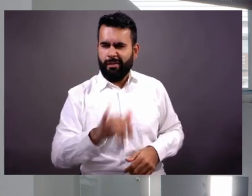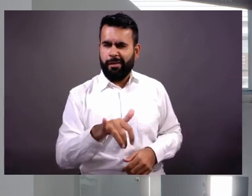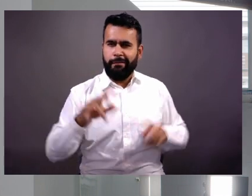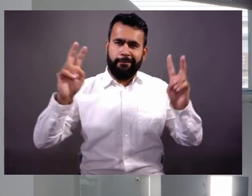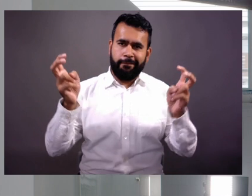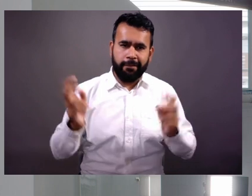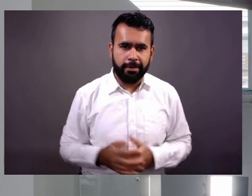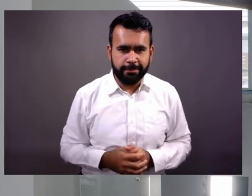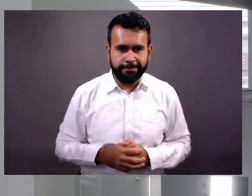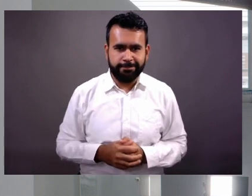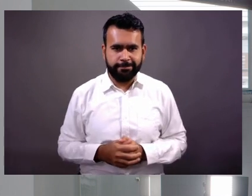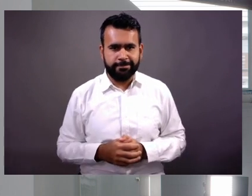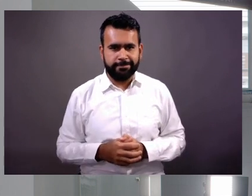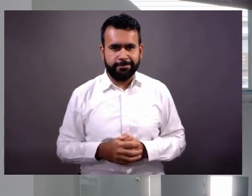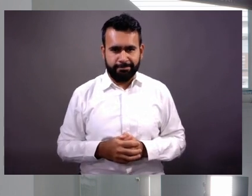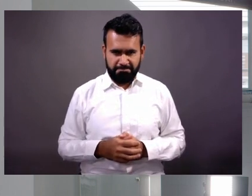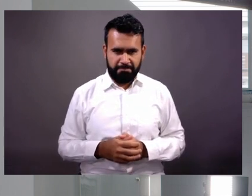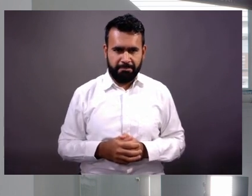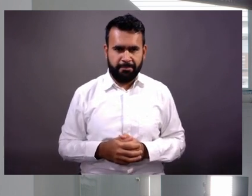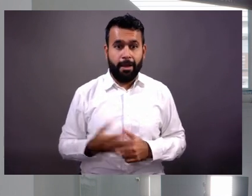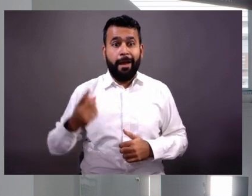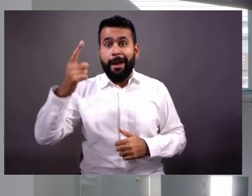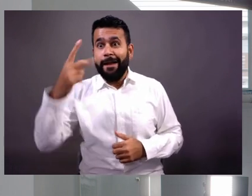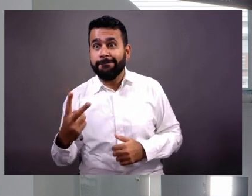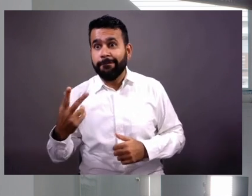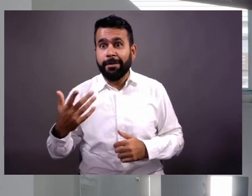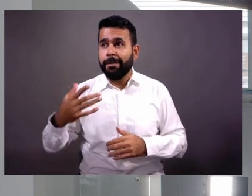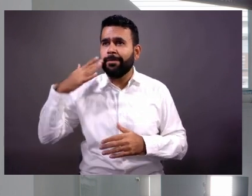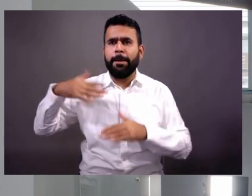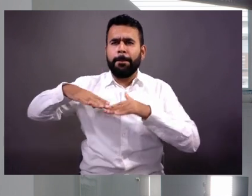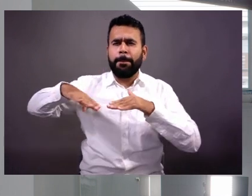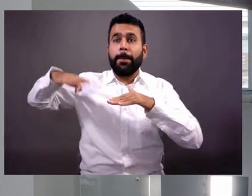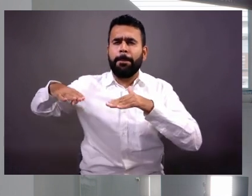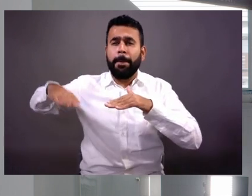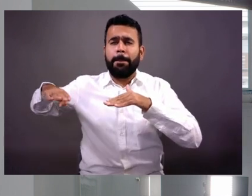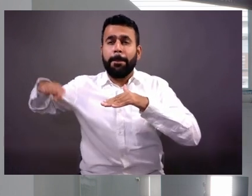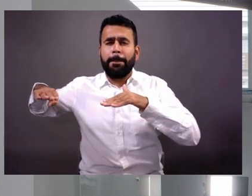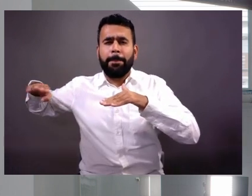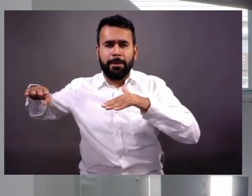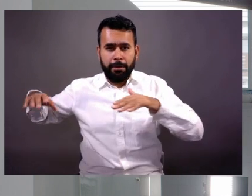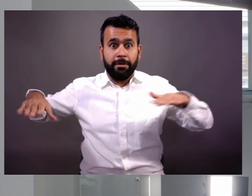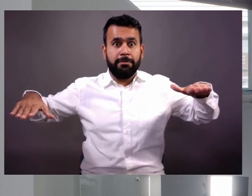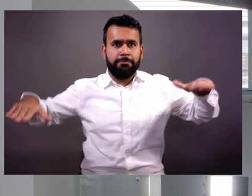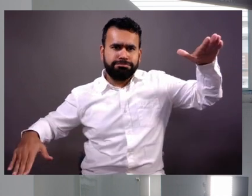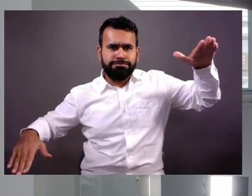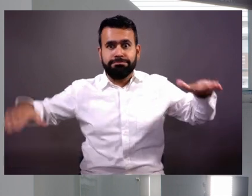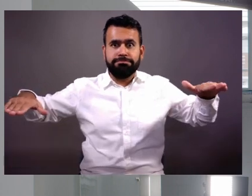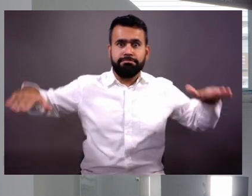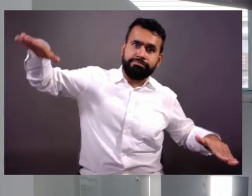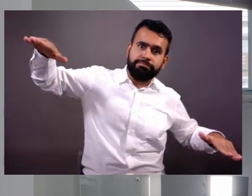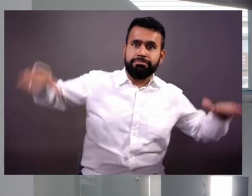you want to be clunky with this movement. So I'm going to go half tempo, 5, 6, 7, 8, boom, hop,